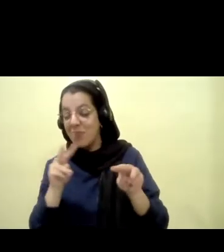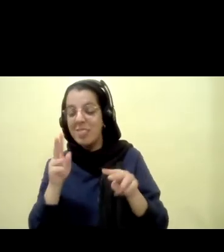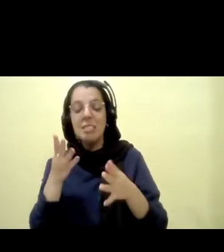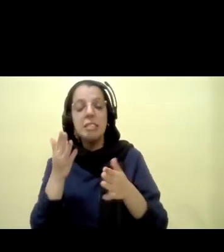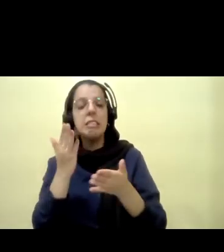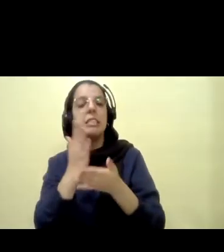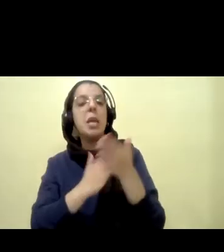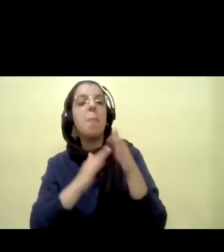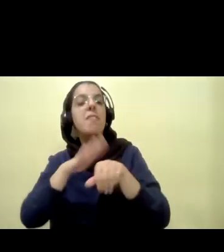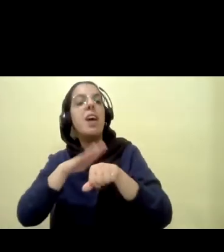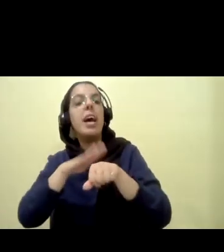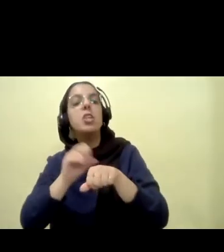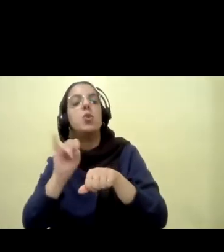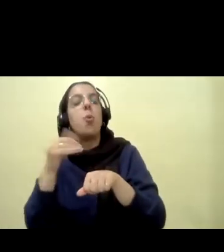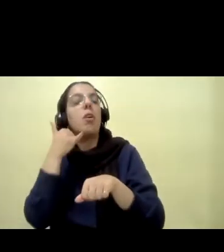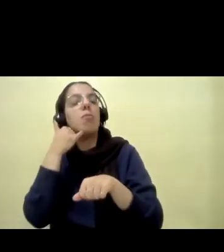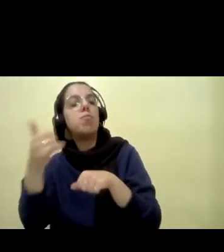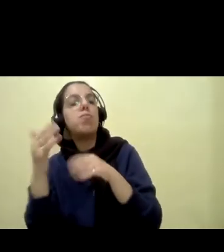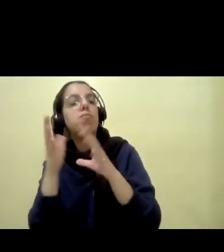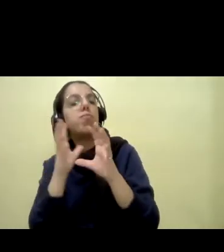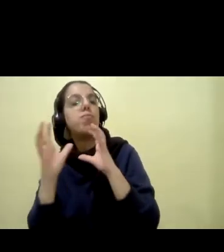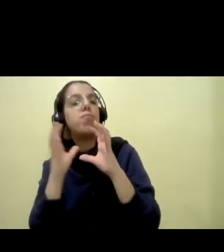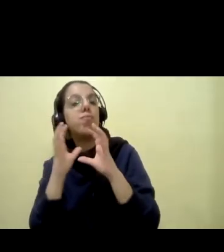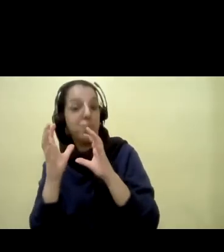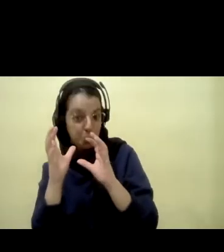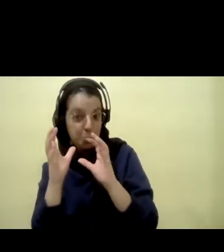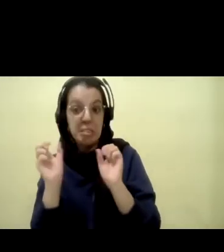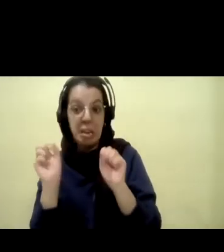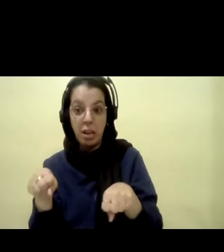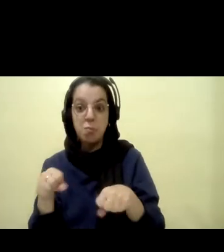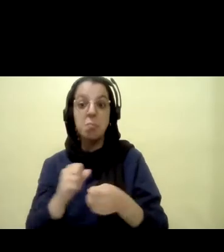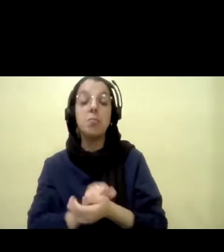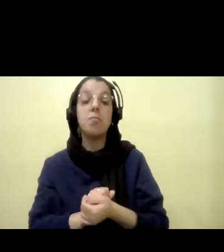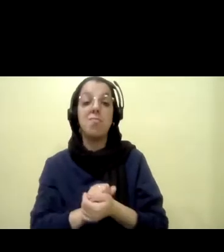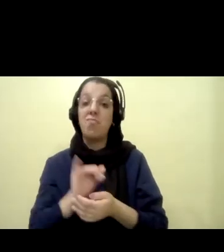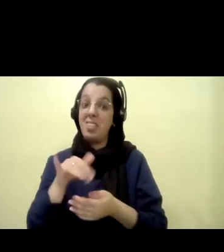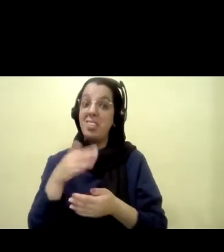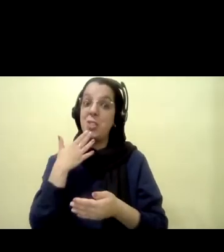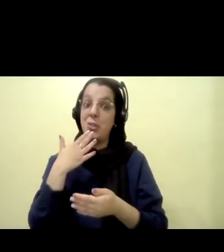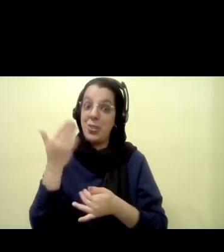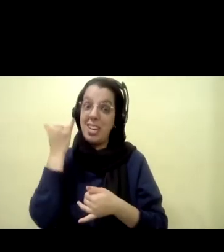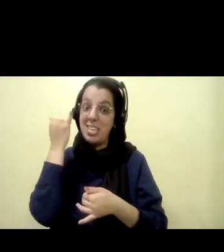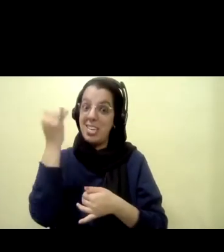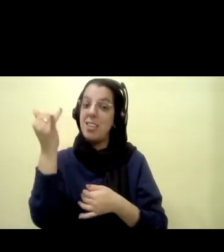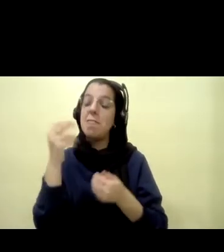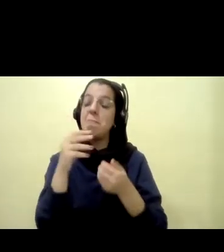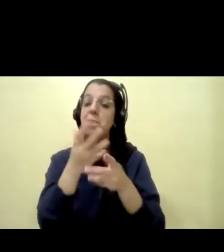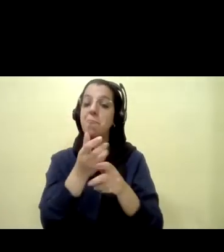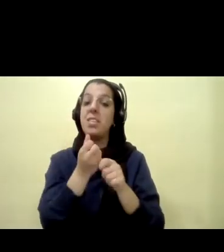phone conversation, I'm happy to do that. That's a great way to,